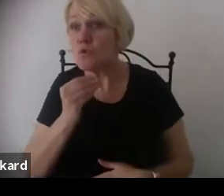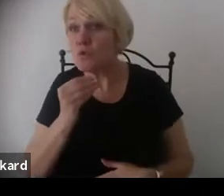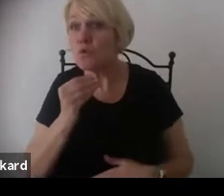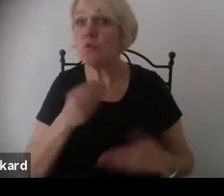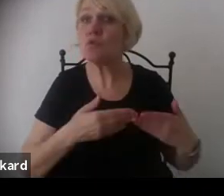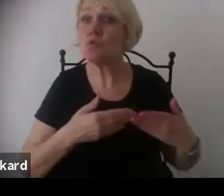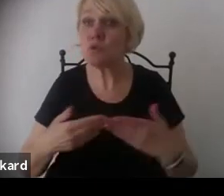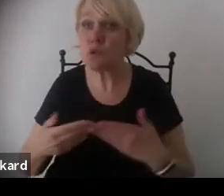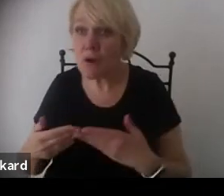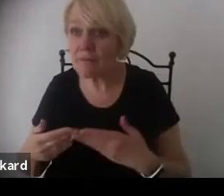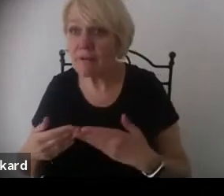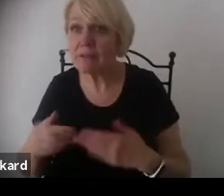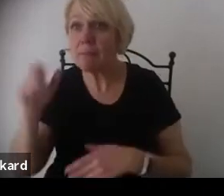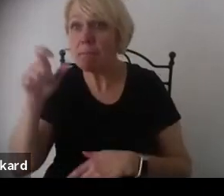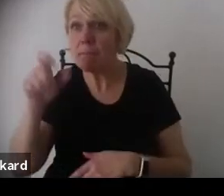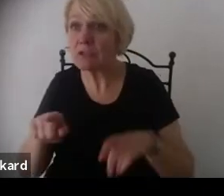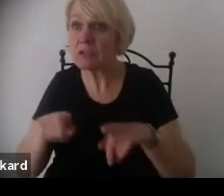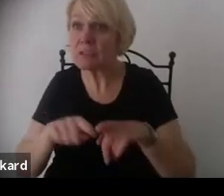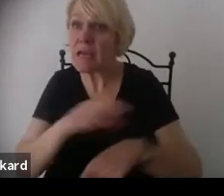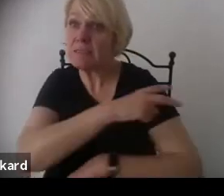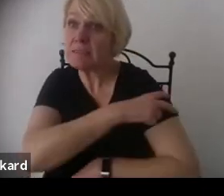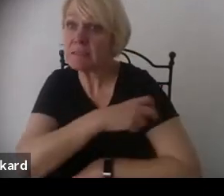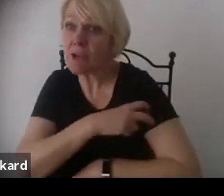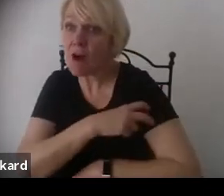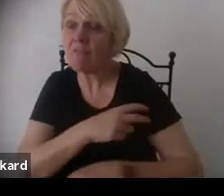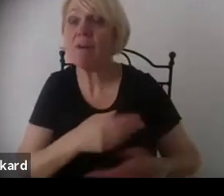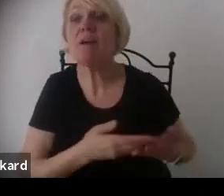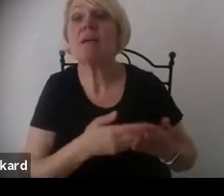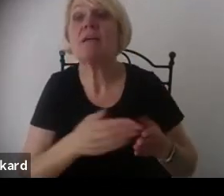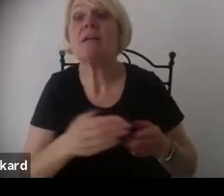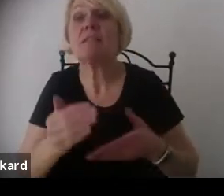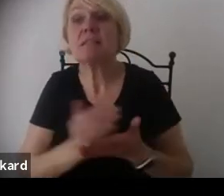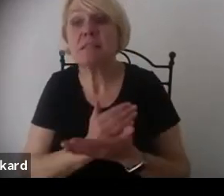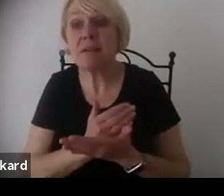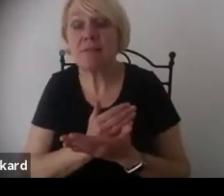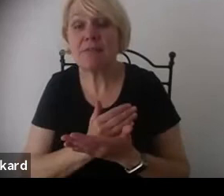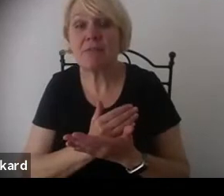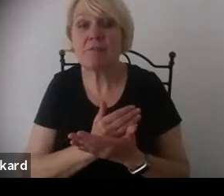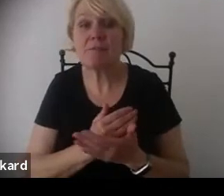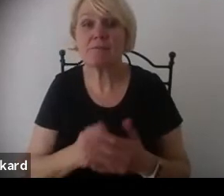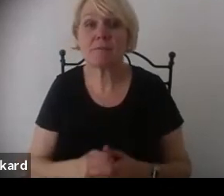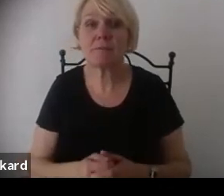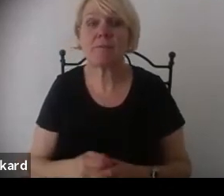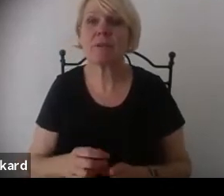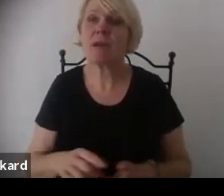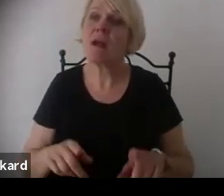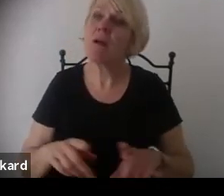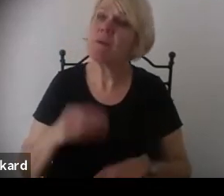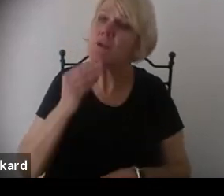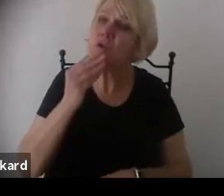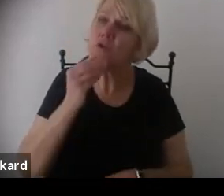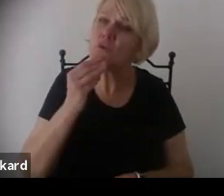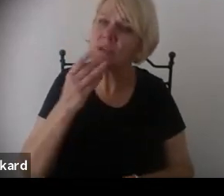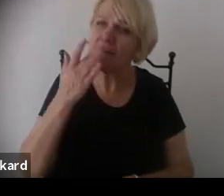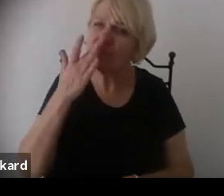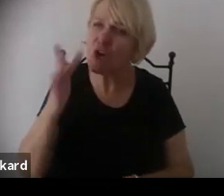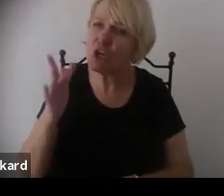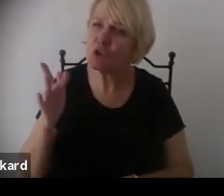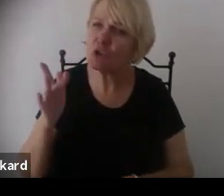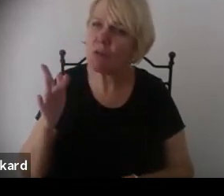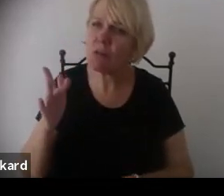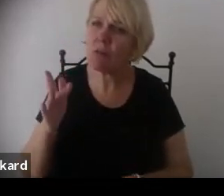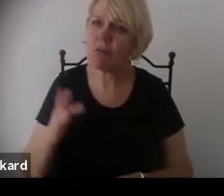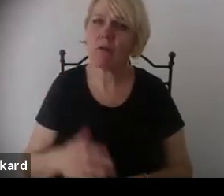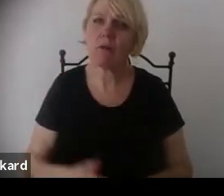our staff safe. However, we have also been using the sort of virtual sort of platforms, which Andrew's